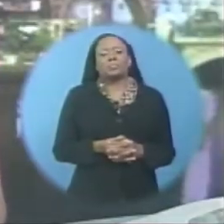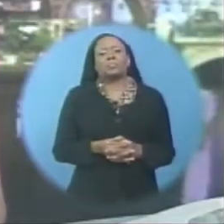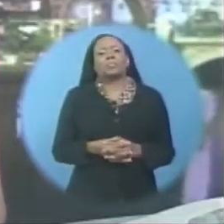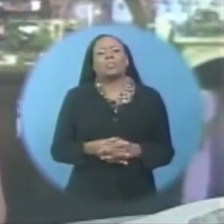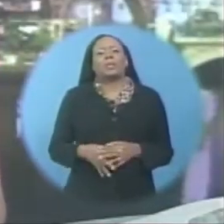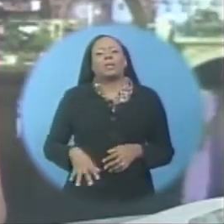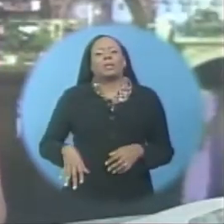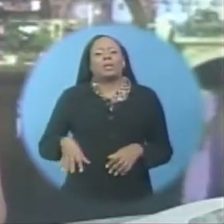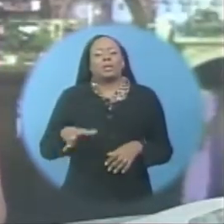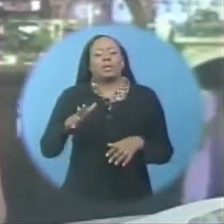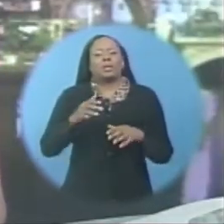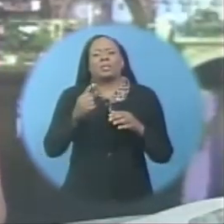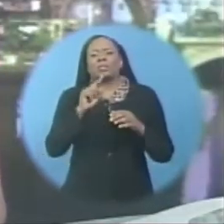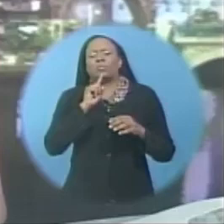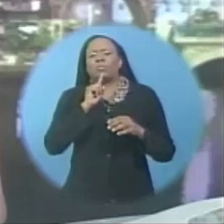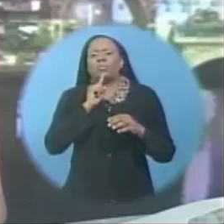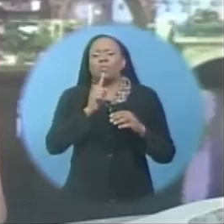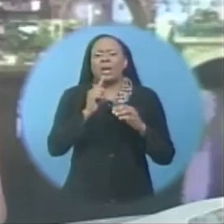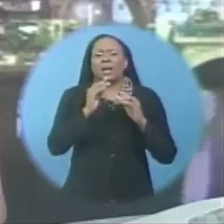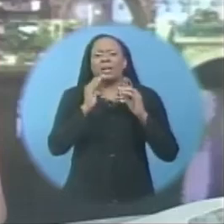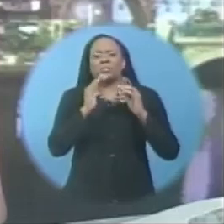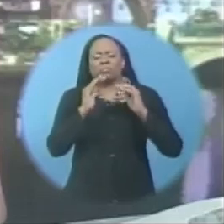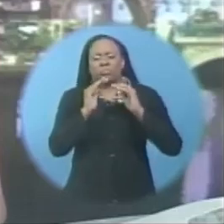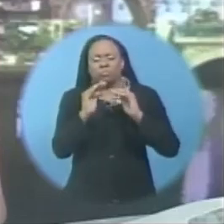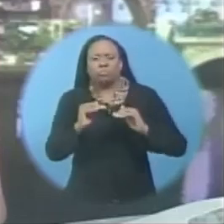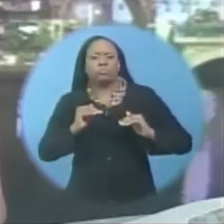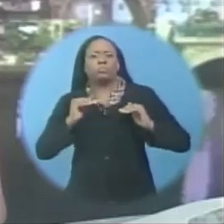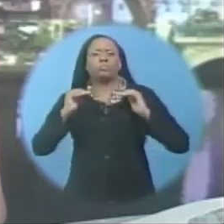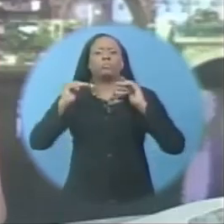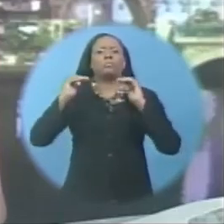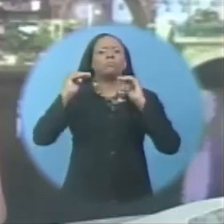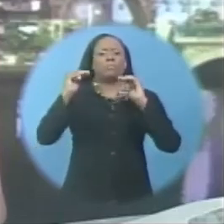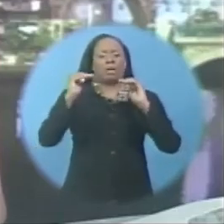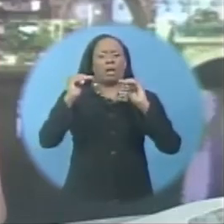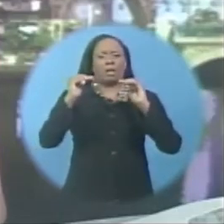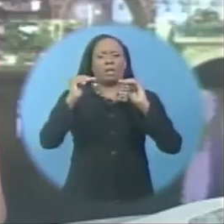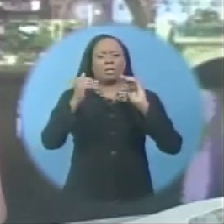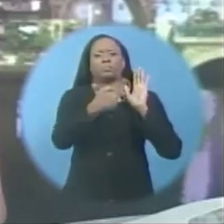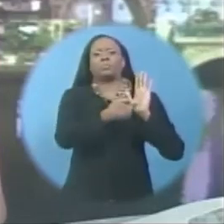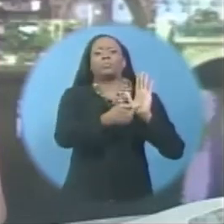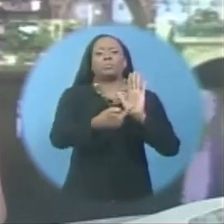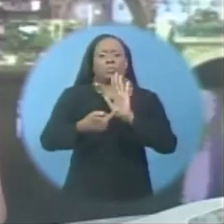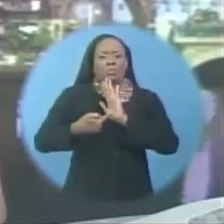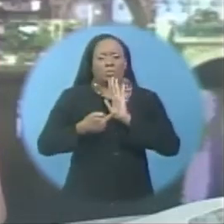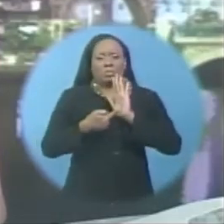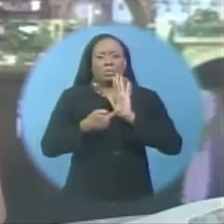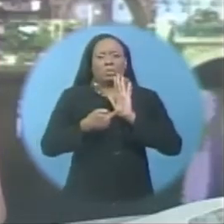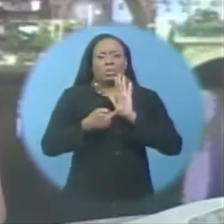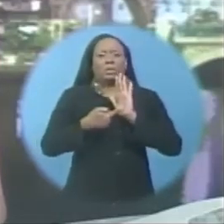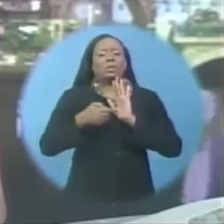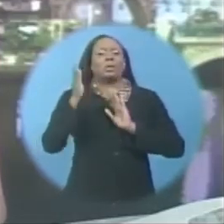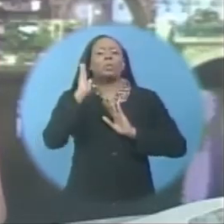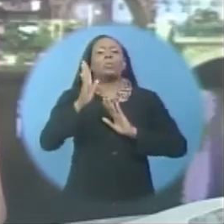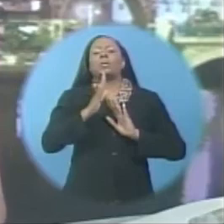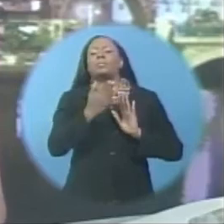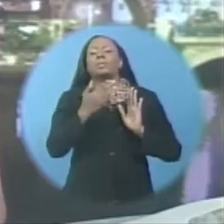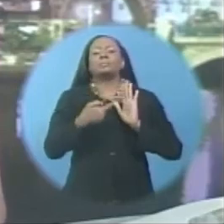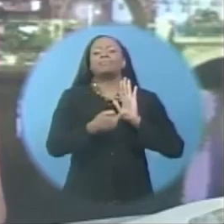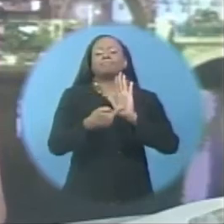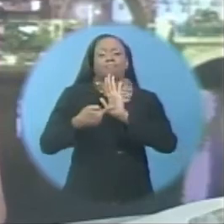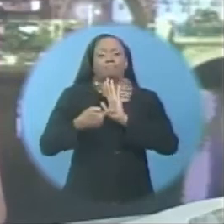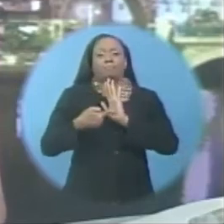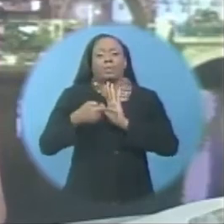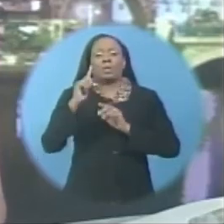Barbadians are being assured that every effort is being undertaken to ensure the highest standard of transparency in the collection